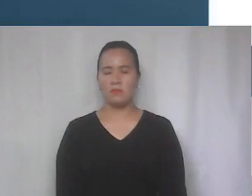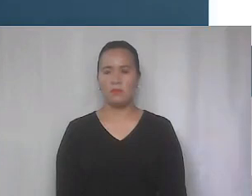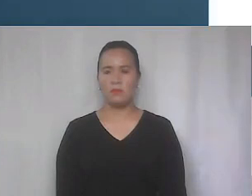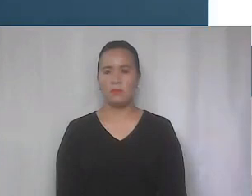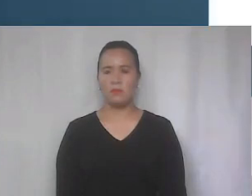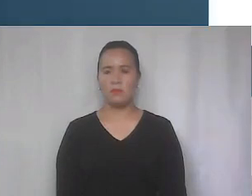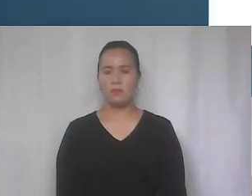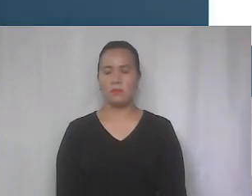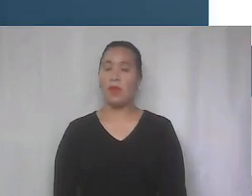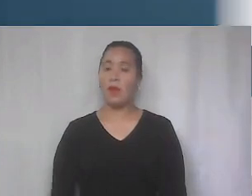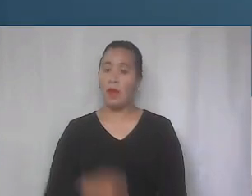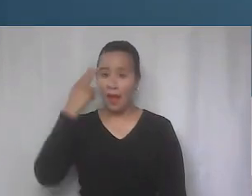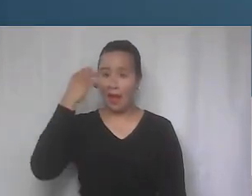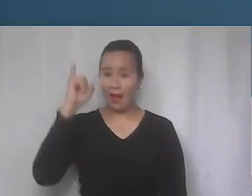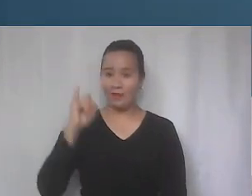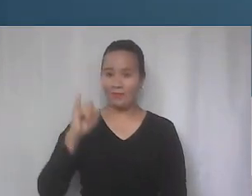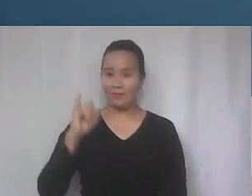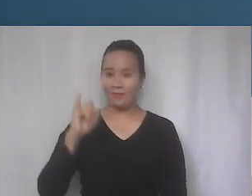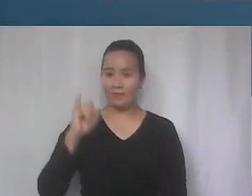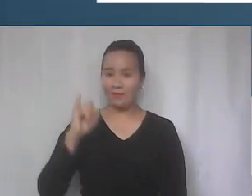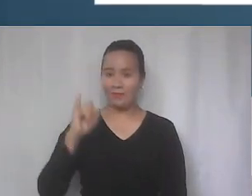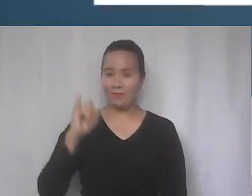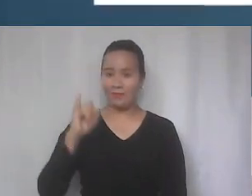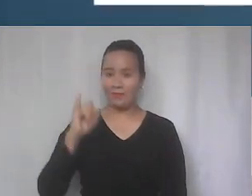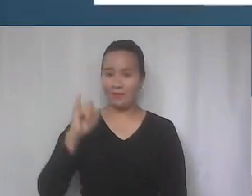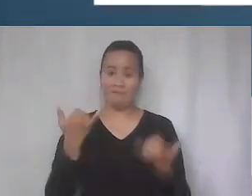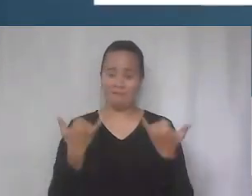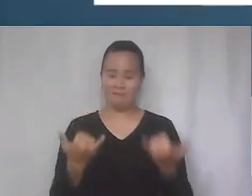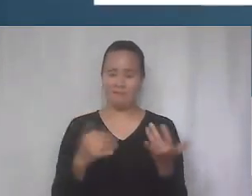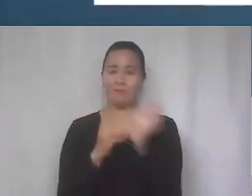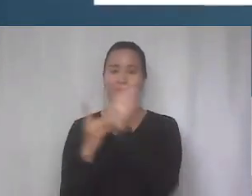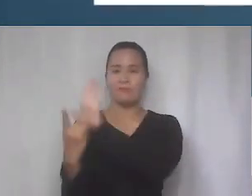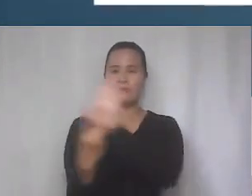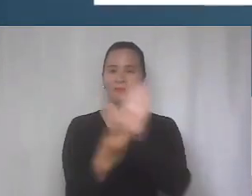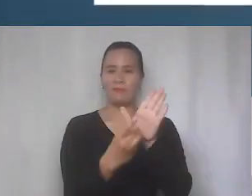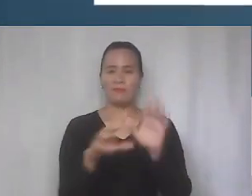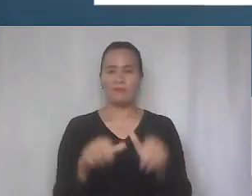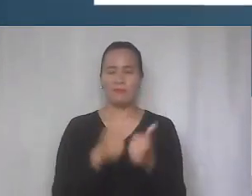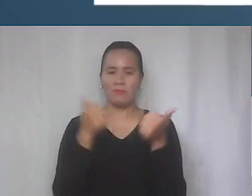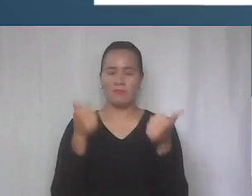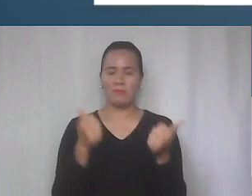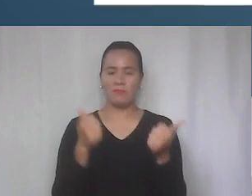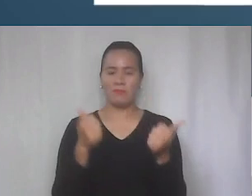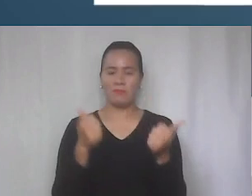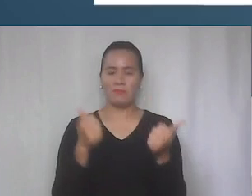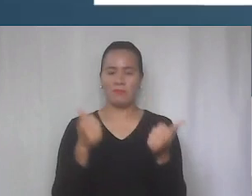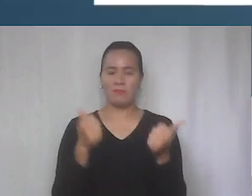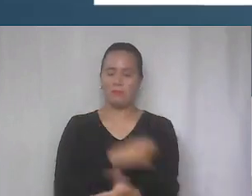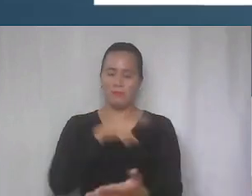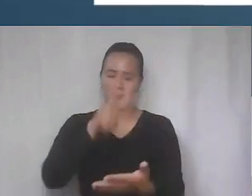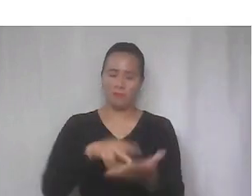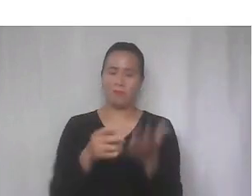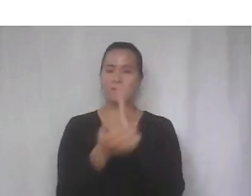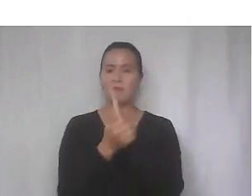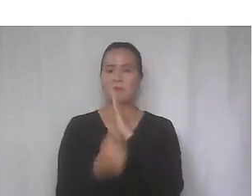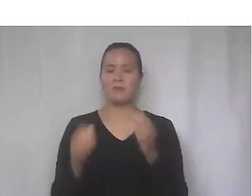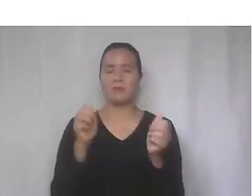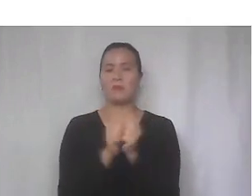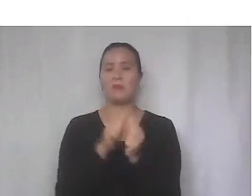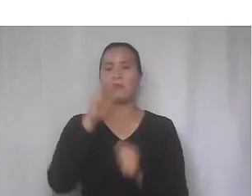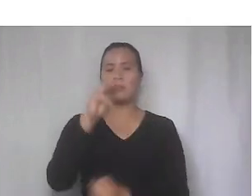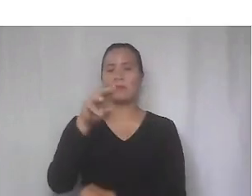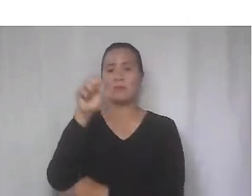Hi, I'm Mike. Today, I'm going to demonstrate how you can improve reading skills with Microsoft Learning Tools. To get started, go